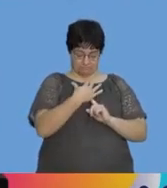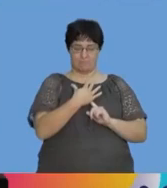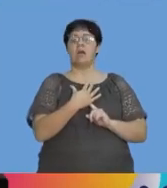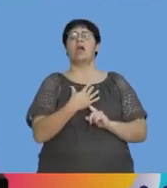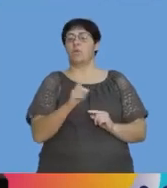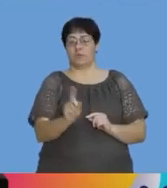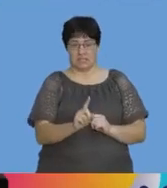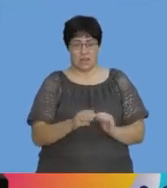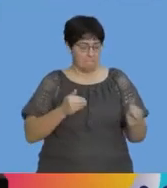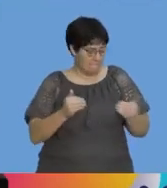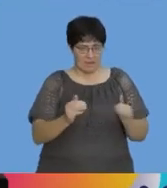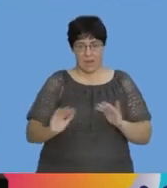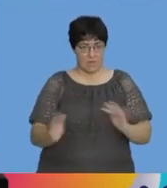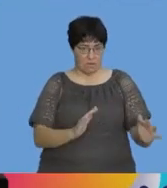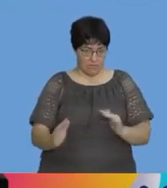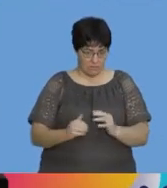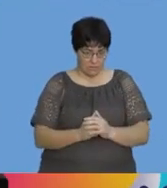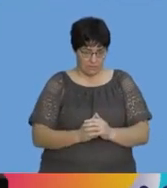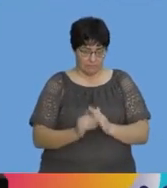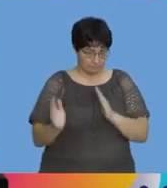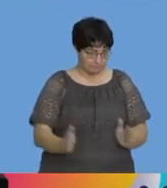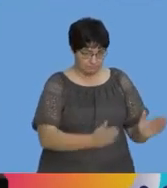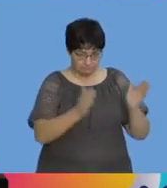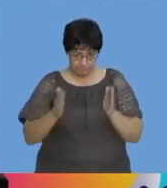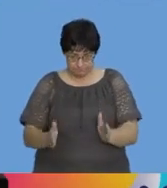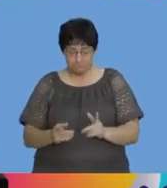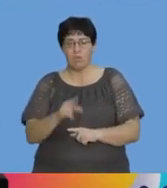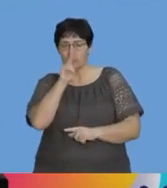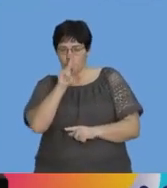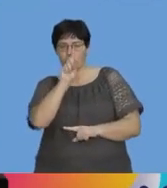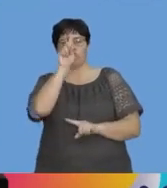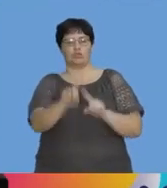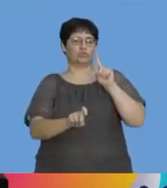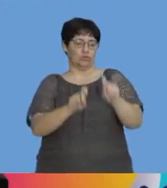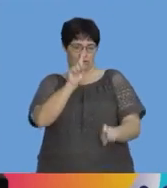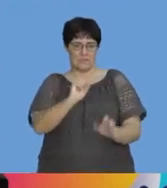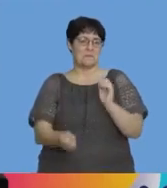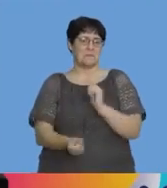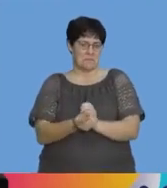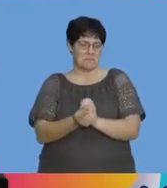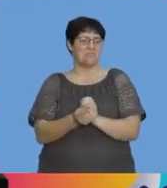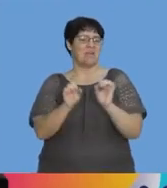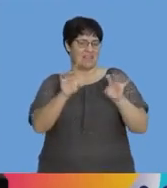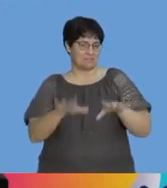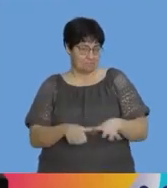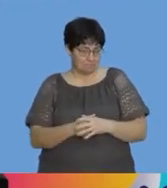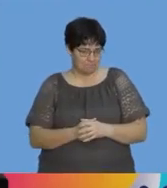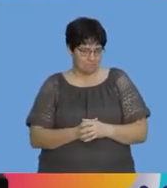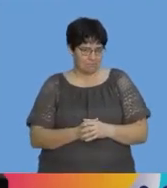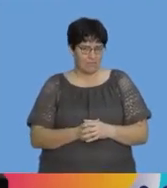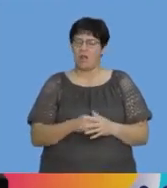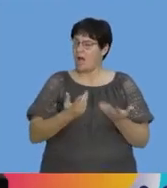were going to manage it. Now we're going to look at a few questions that can be asked on this section.